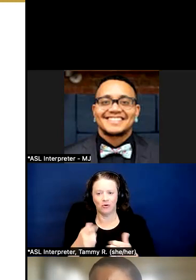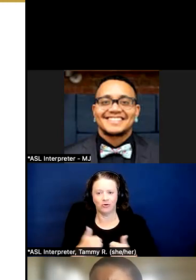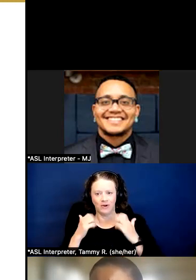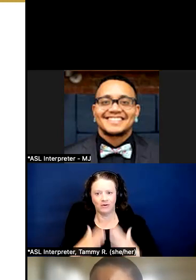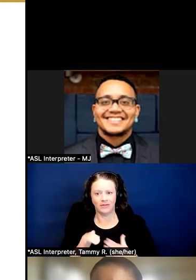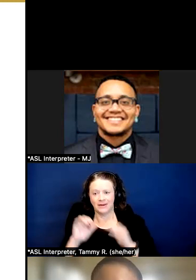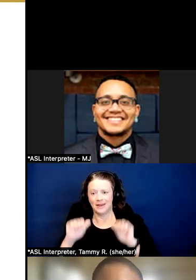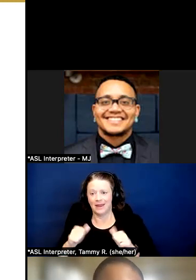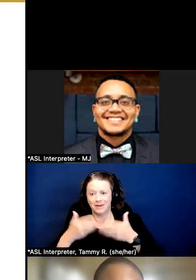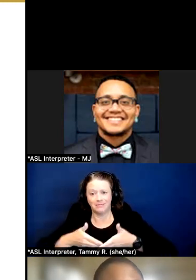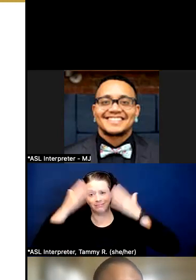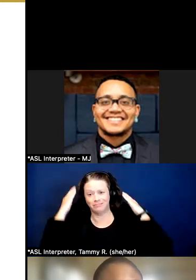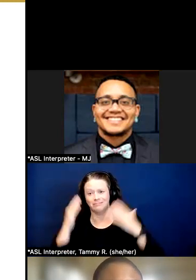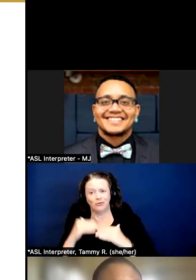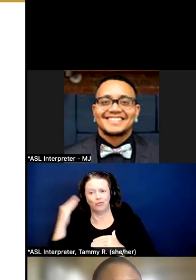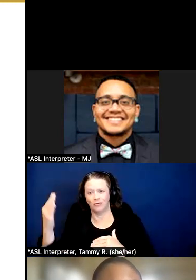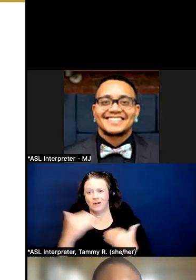and overwhelming.